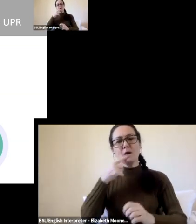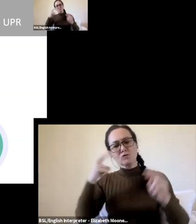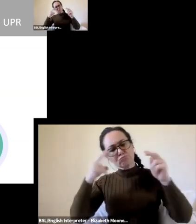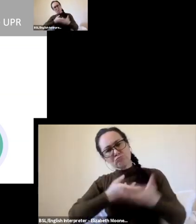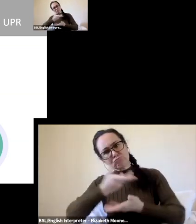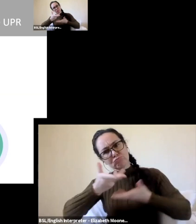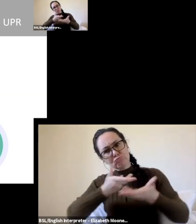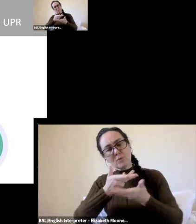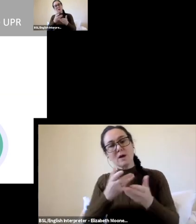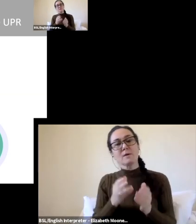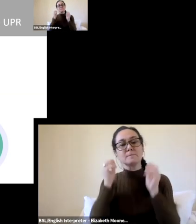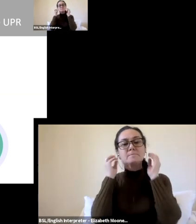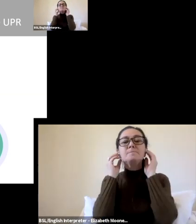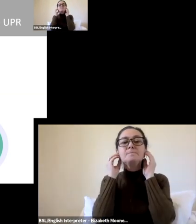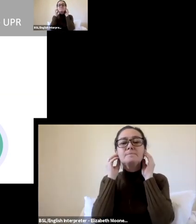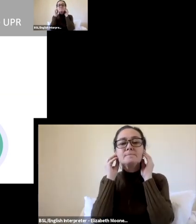those recommendations to